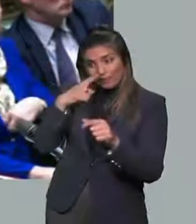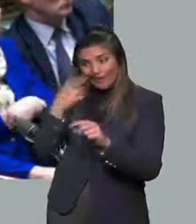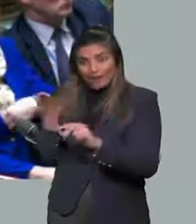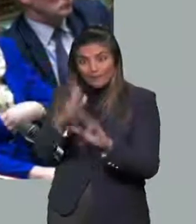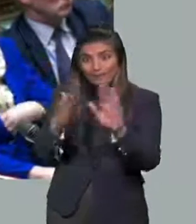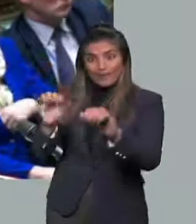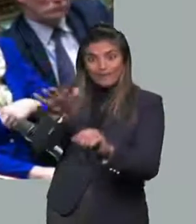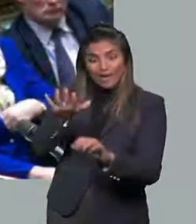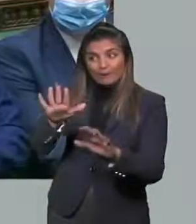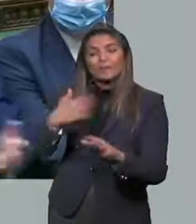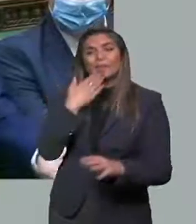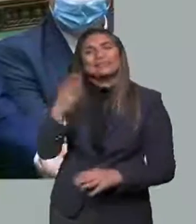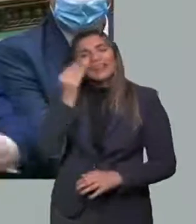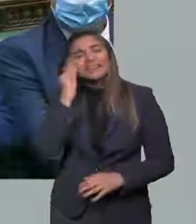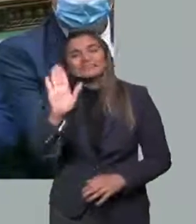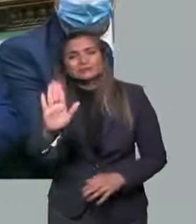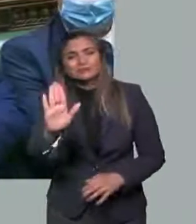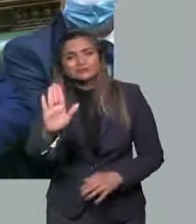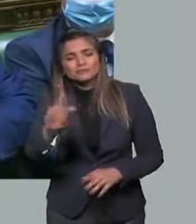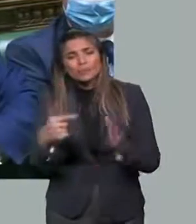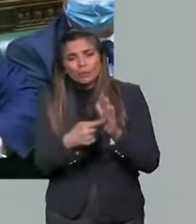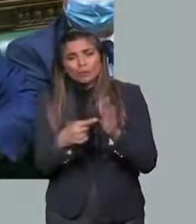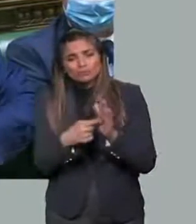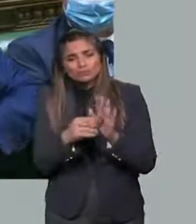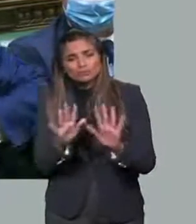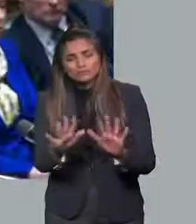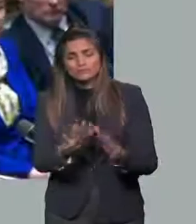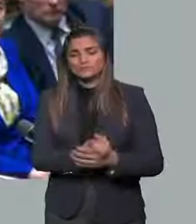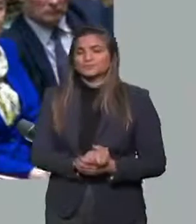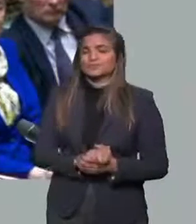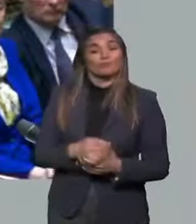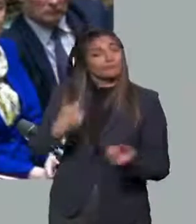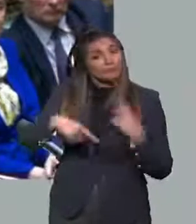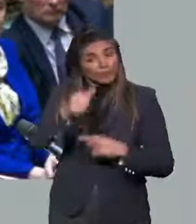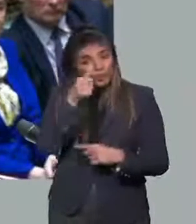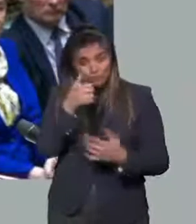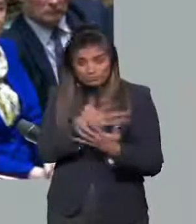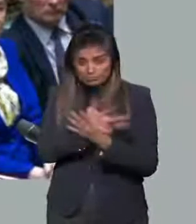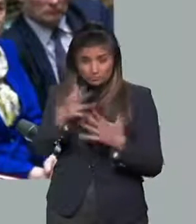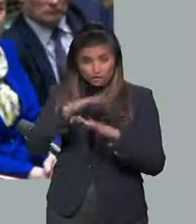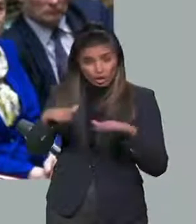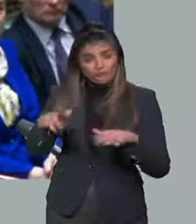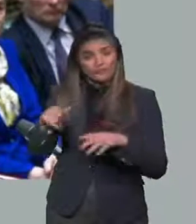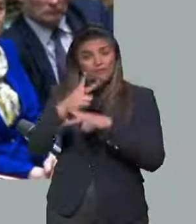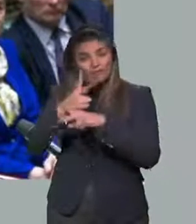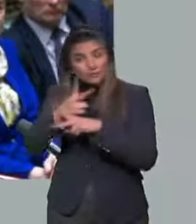know, can you just listen for a second, because it's important. We also know that many children in state care in Ukraine have family members in the region